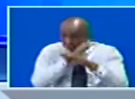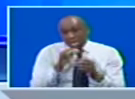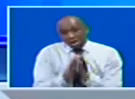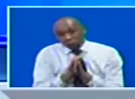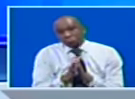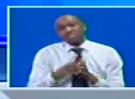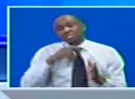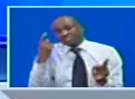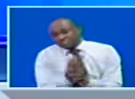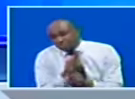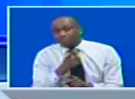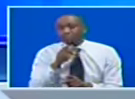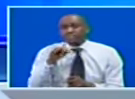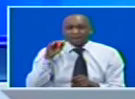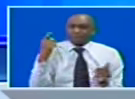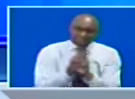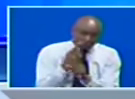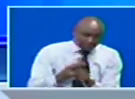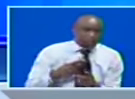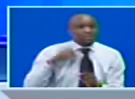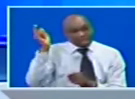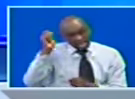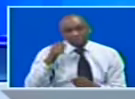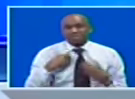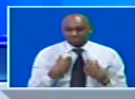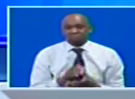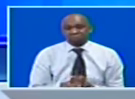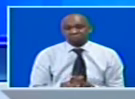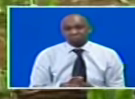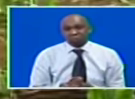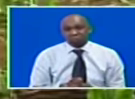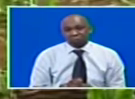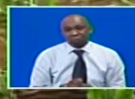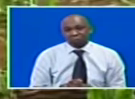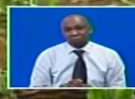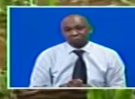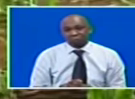Africa. Our foreign affairs editor Lilian Odera has that story.